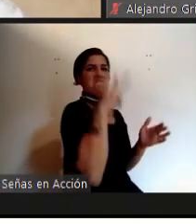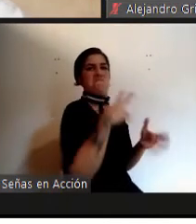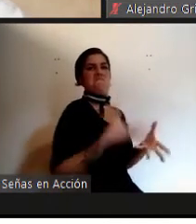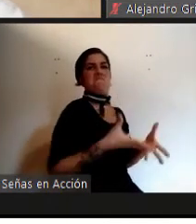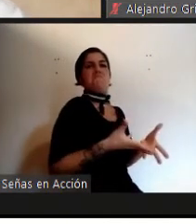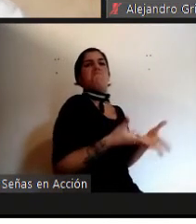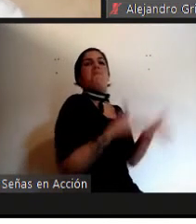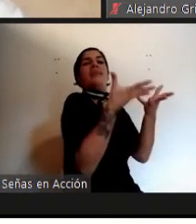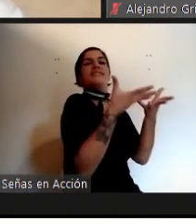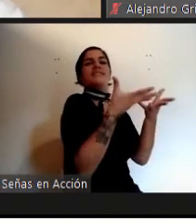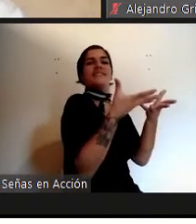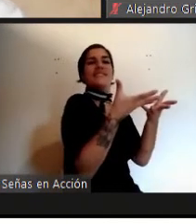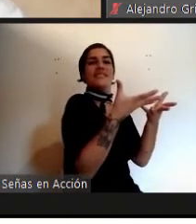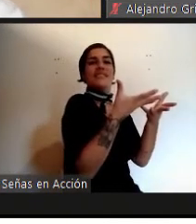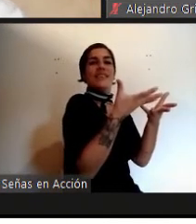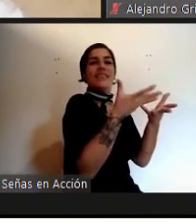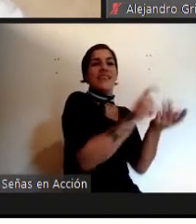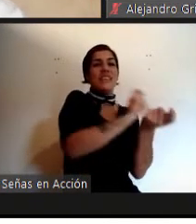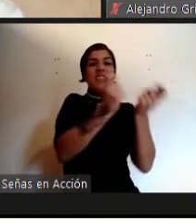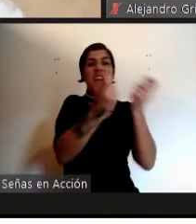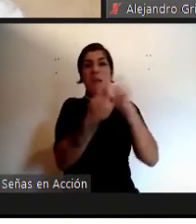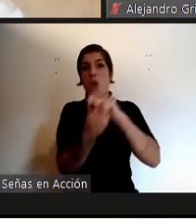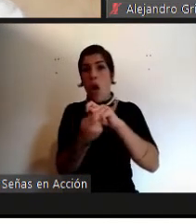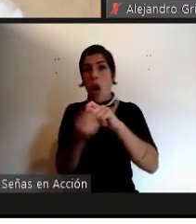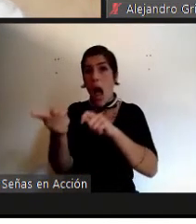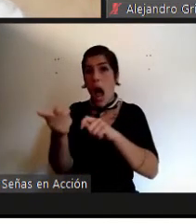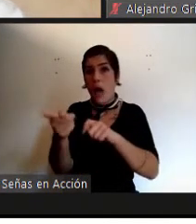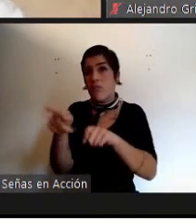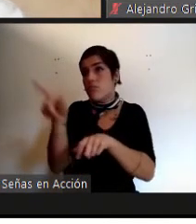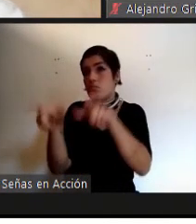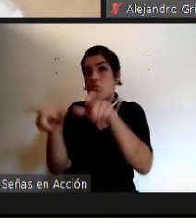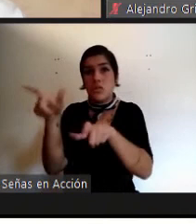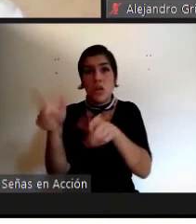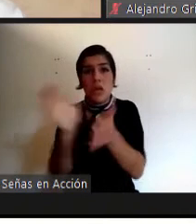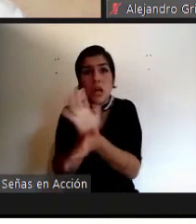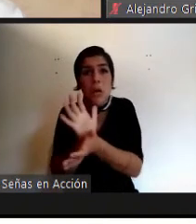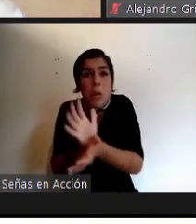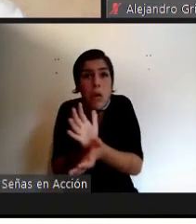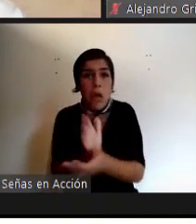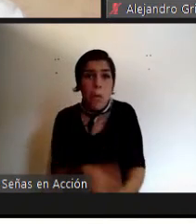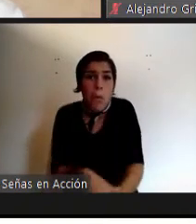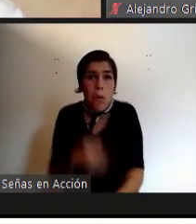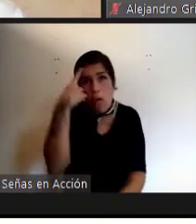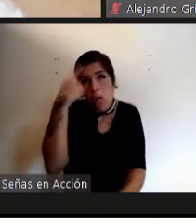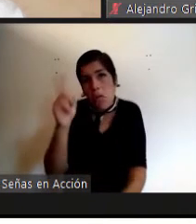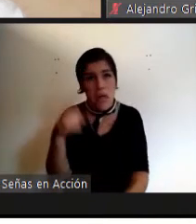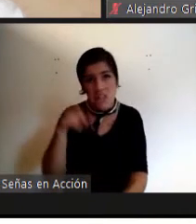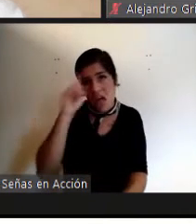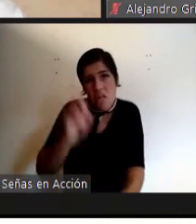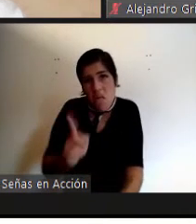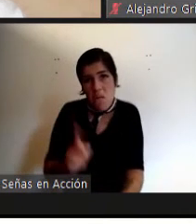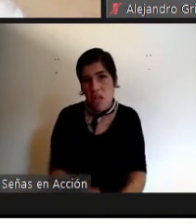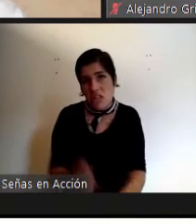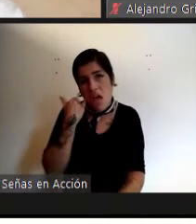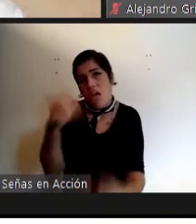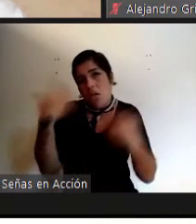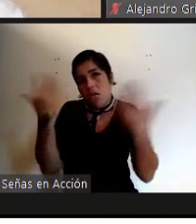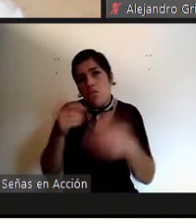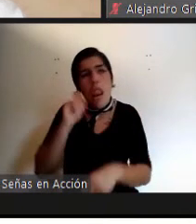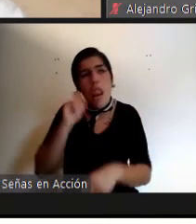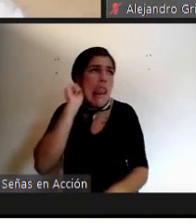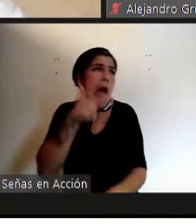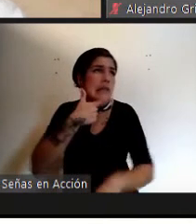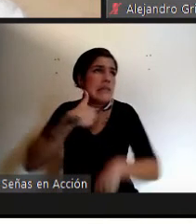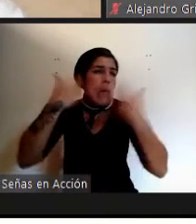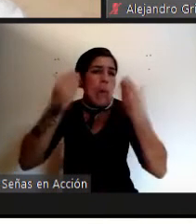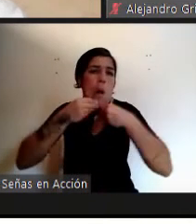educational obligation down to places where people will vote with their feet. Well, that is, in my mind, an